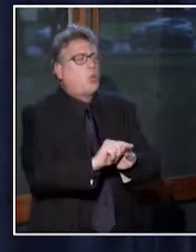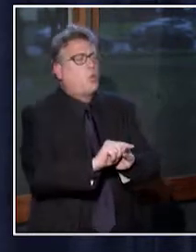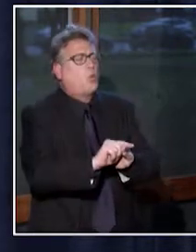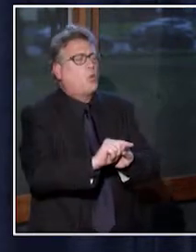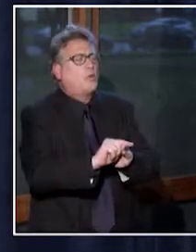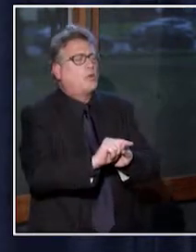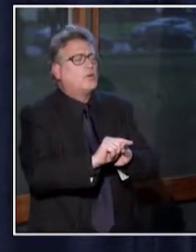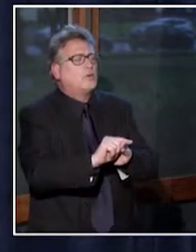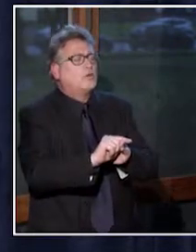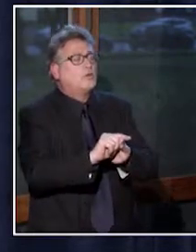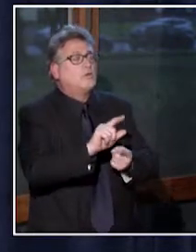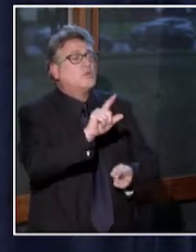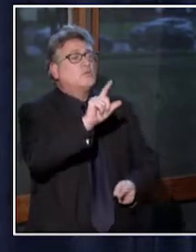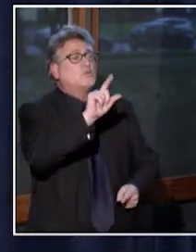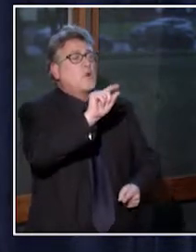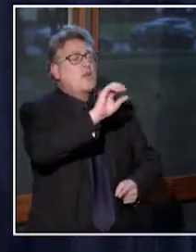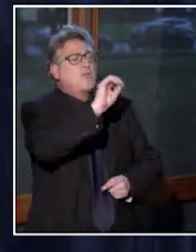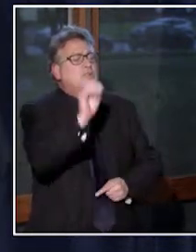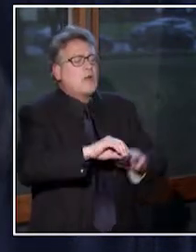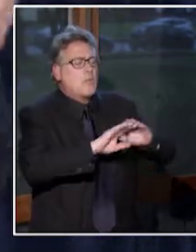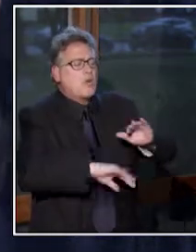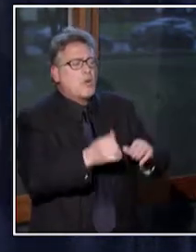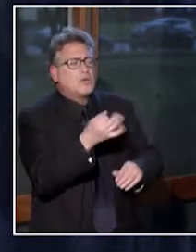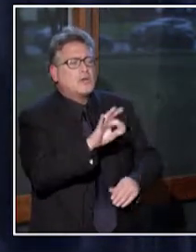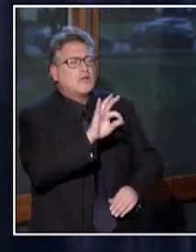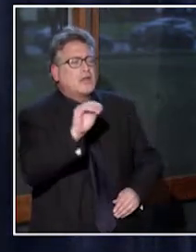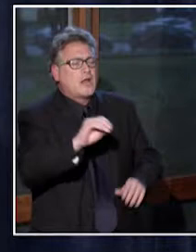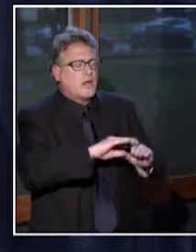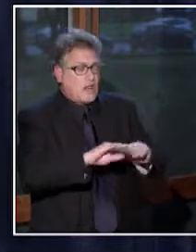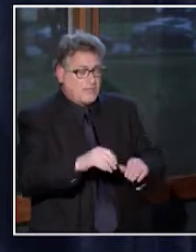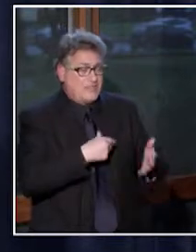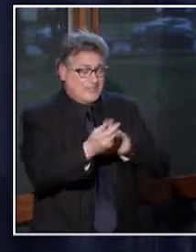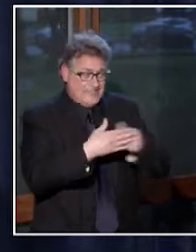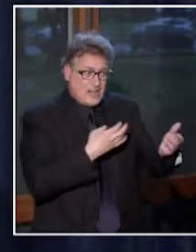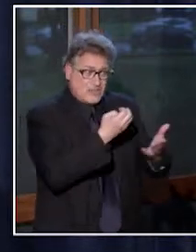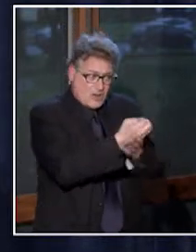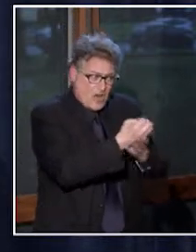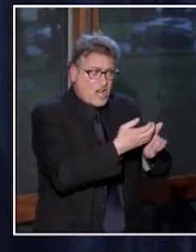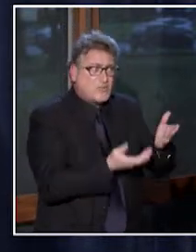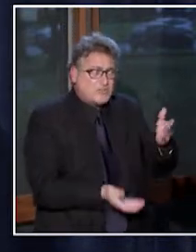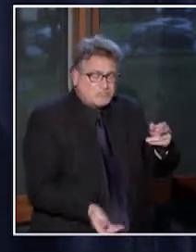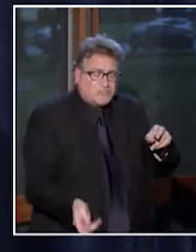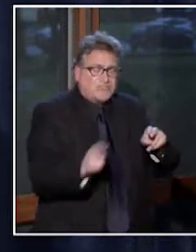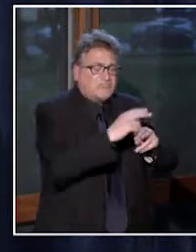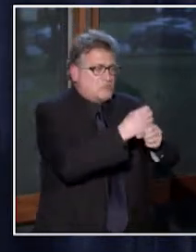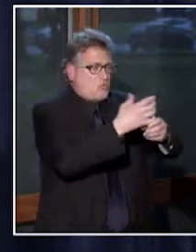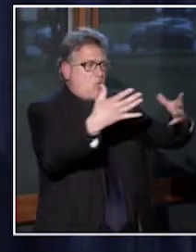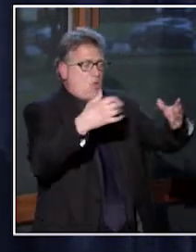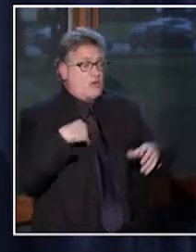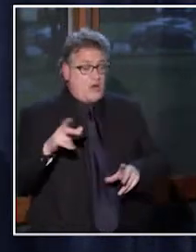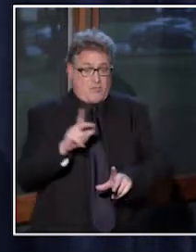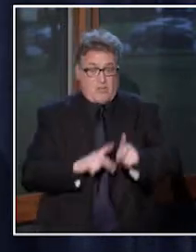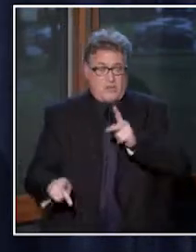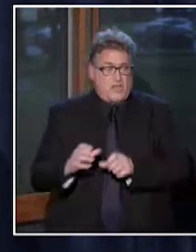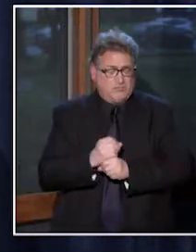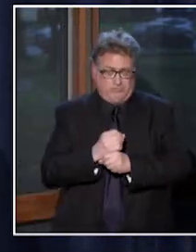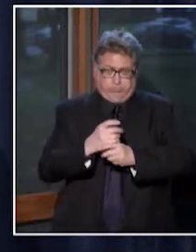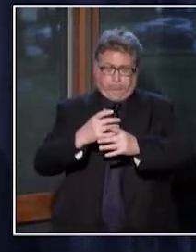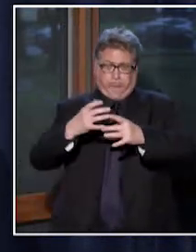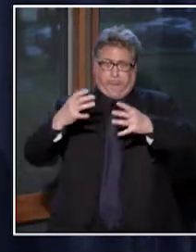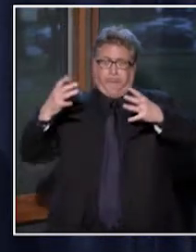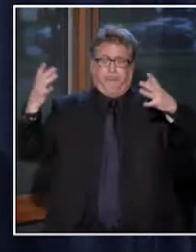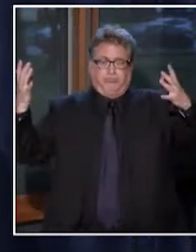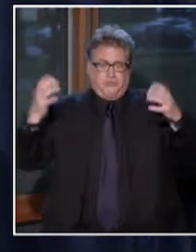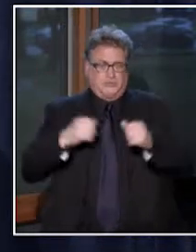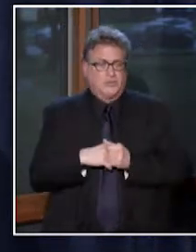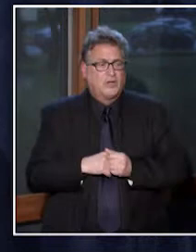1990 levels, even as our economy has grown, even as our population has ballooned. And